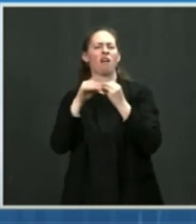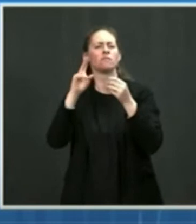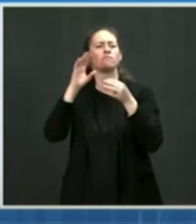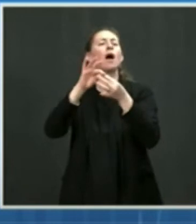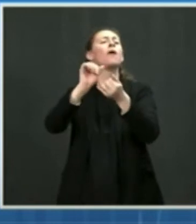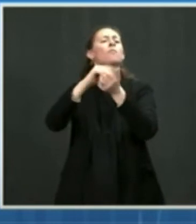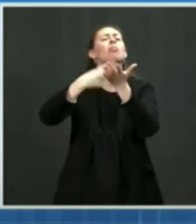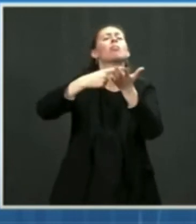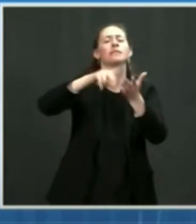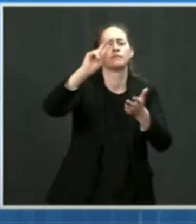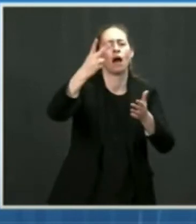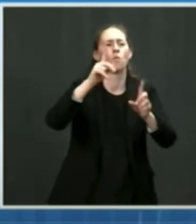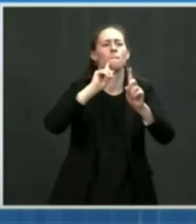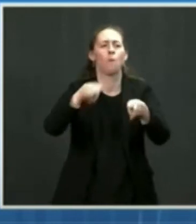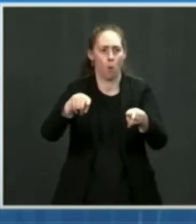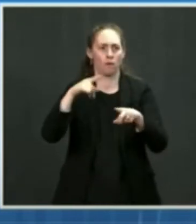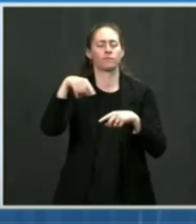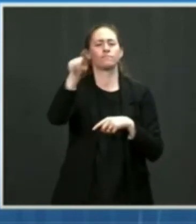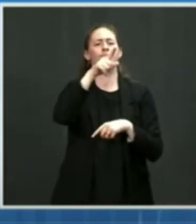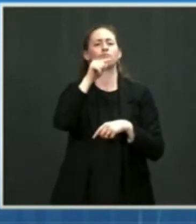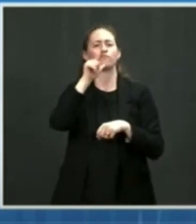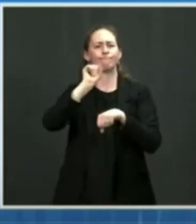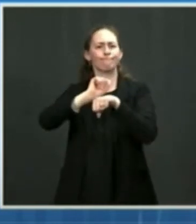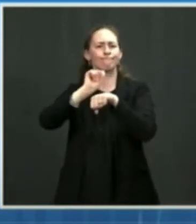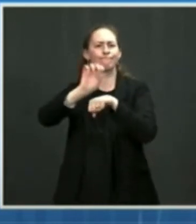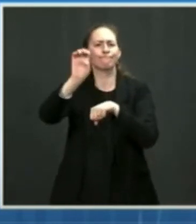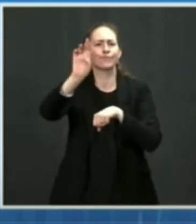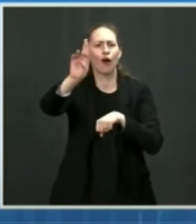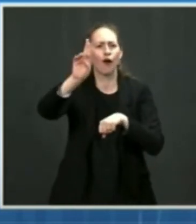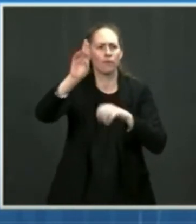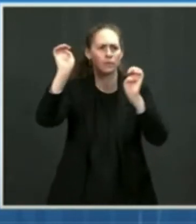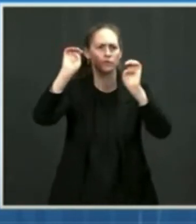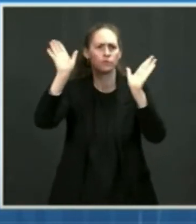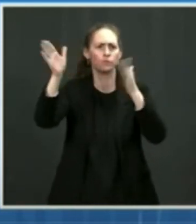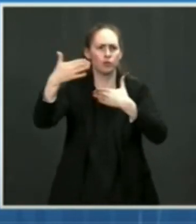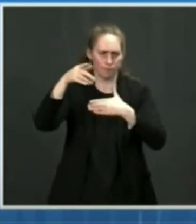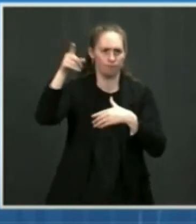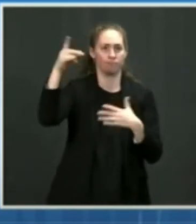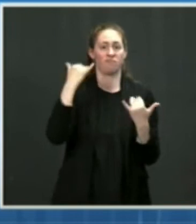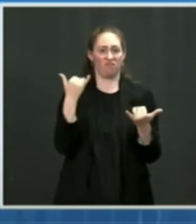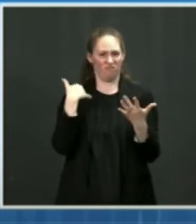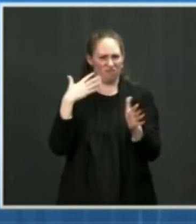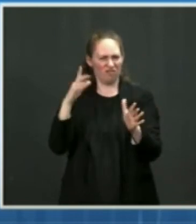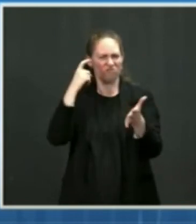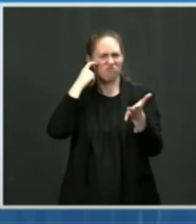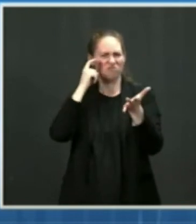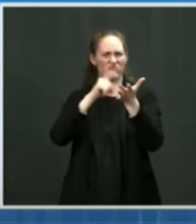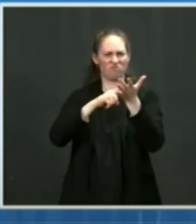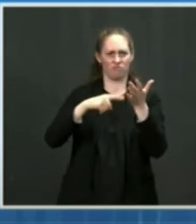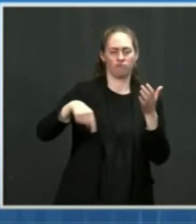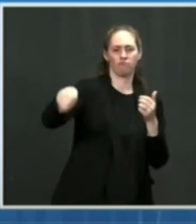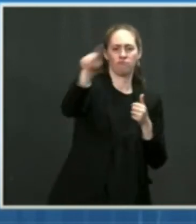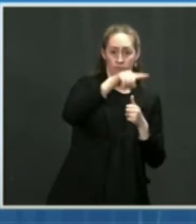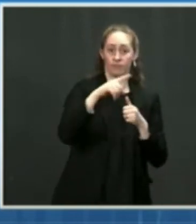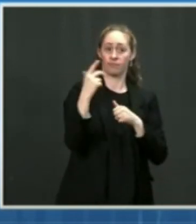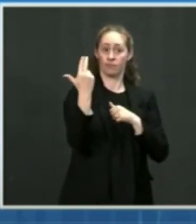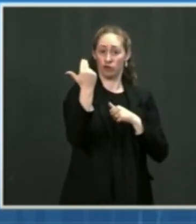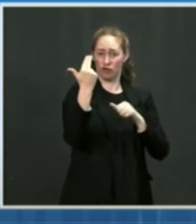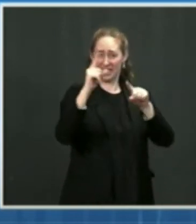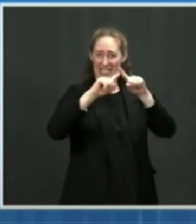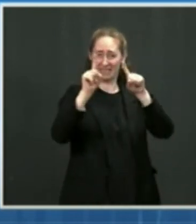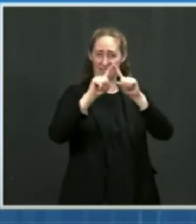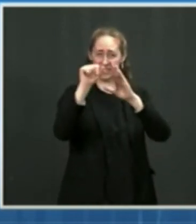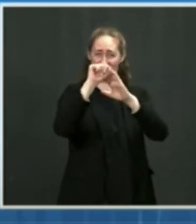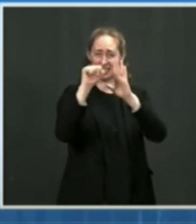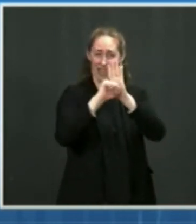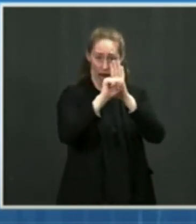for COVID-19 from October through December 2020. Data from 13 states show Hispanic and American Indian and